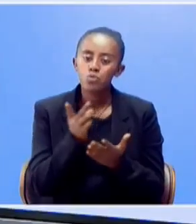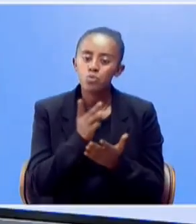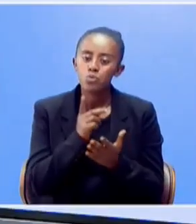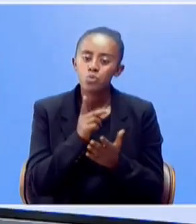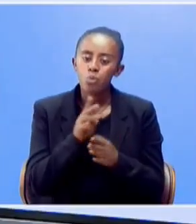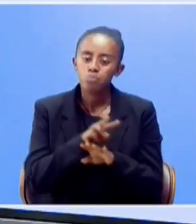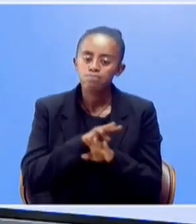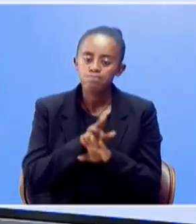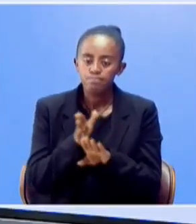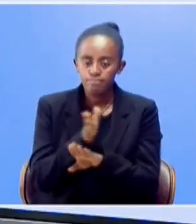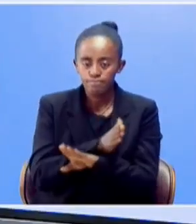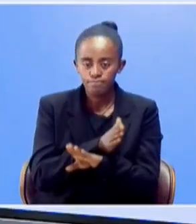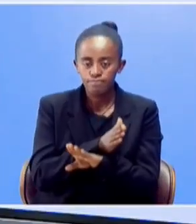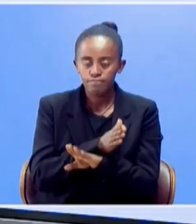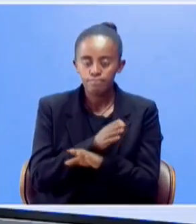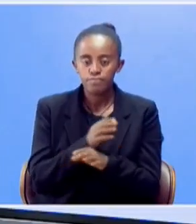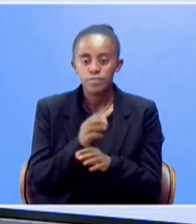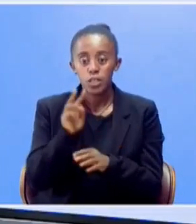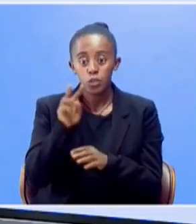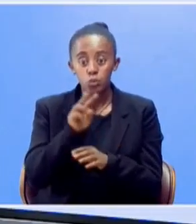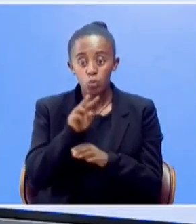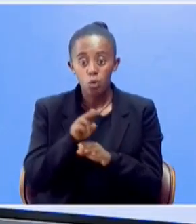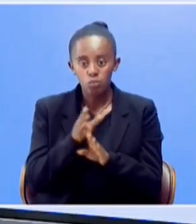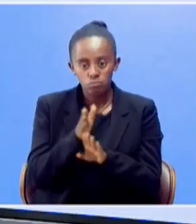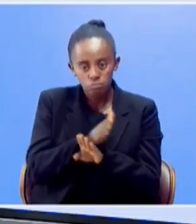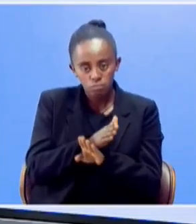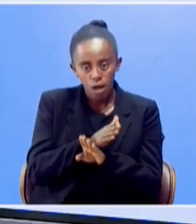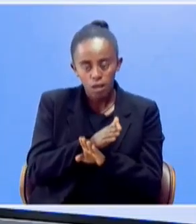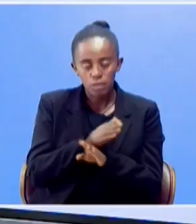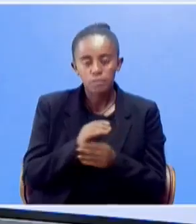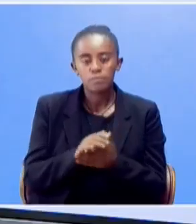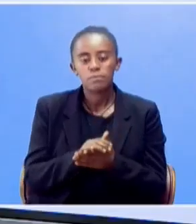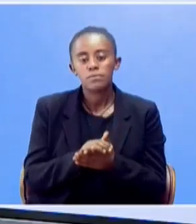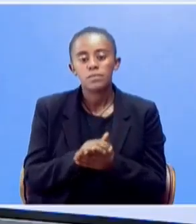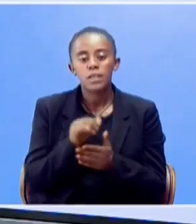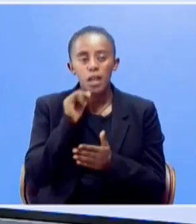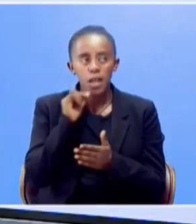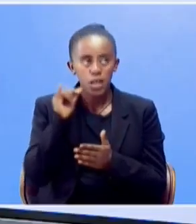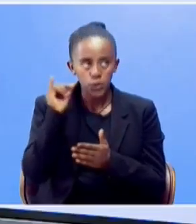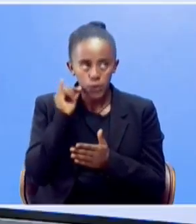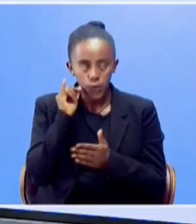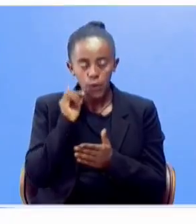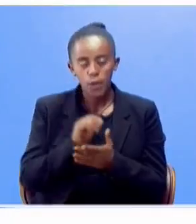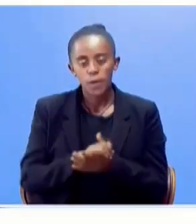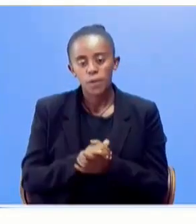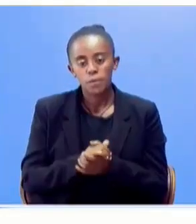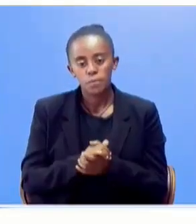back? Okay? 2 hours back. Yesterday,